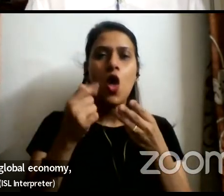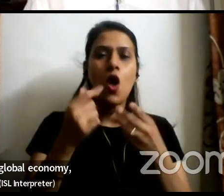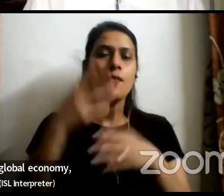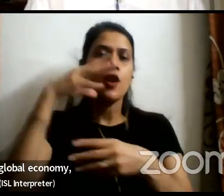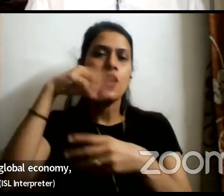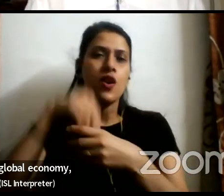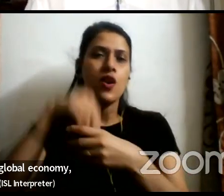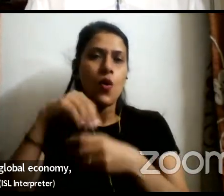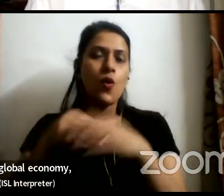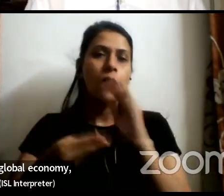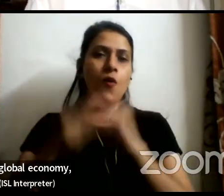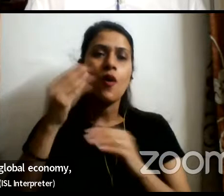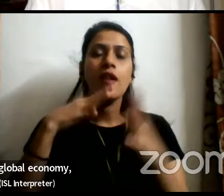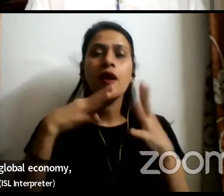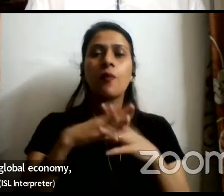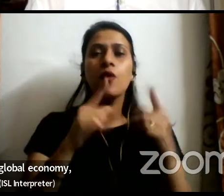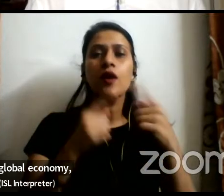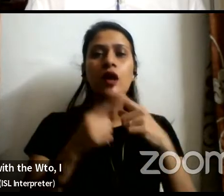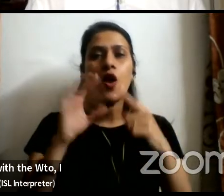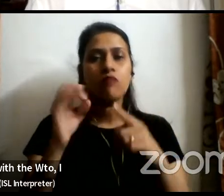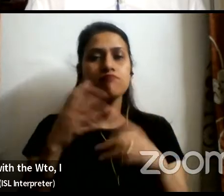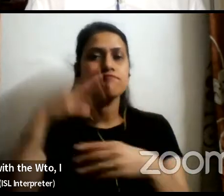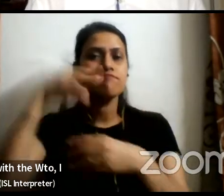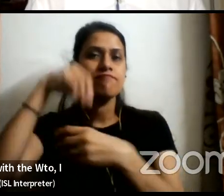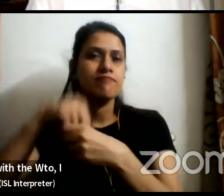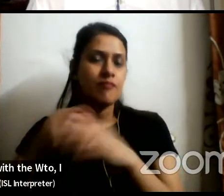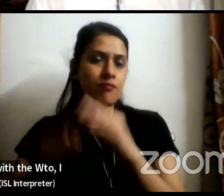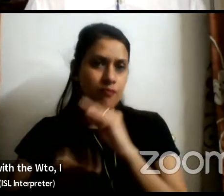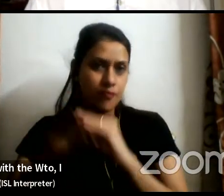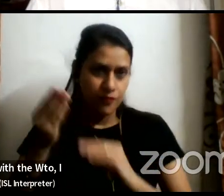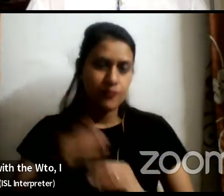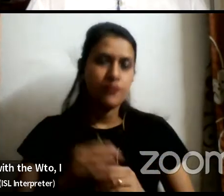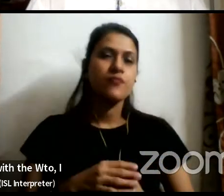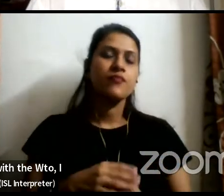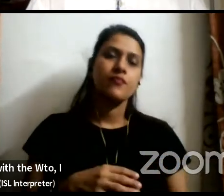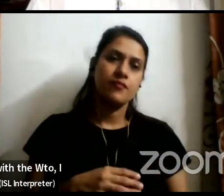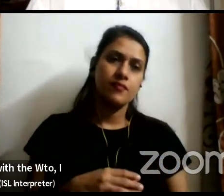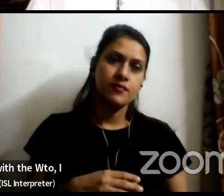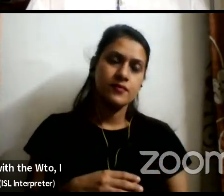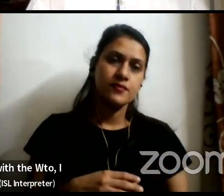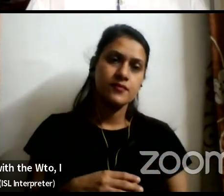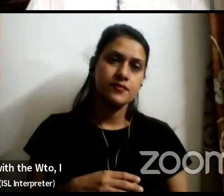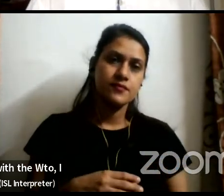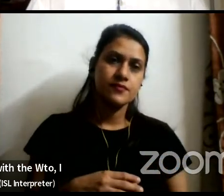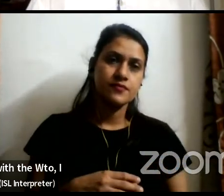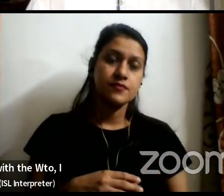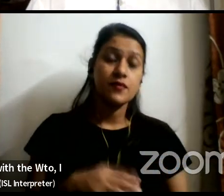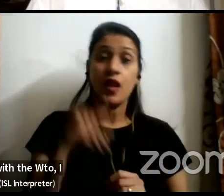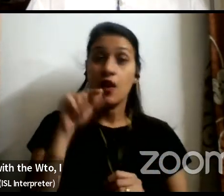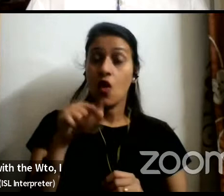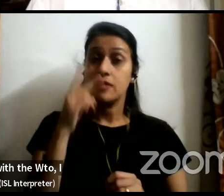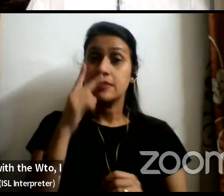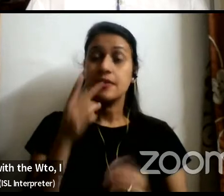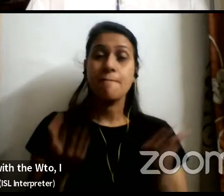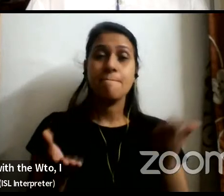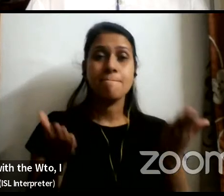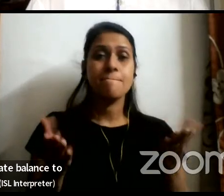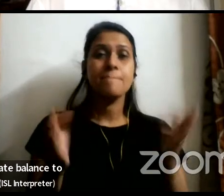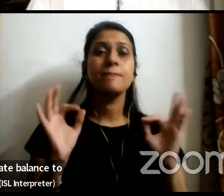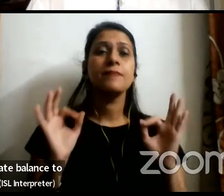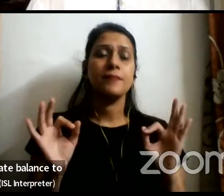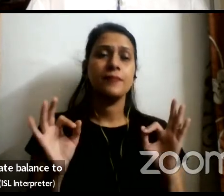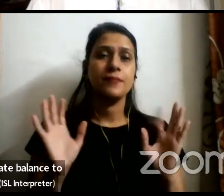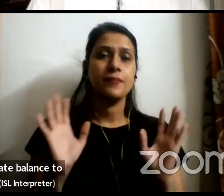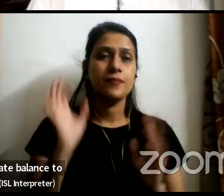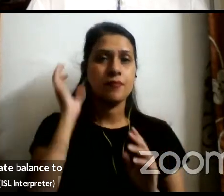in working with the WTO, I think this is going to be a very delicate balance to strike. And let's